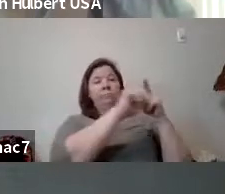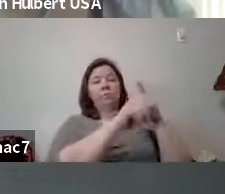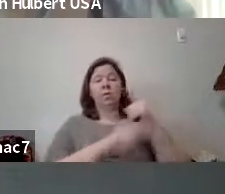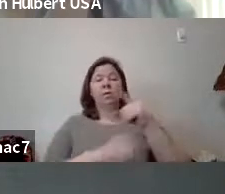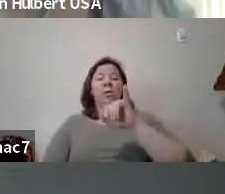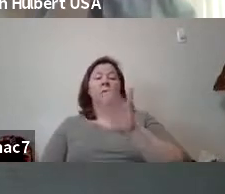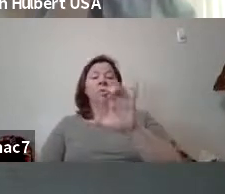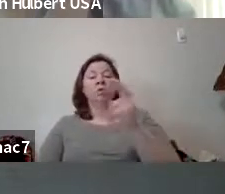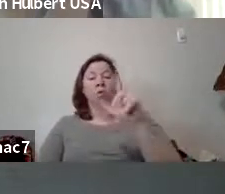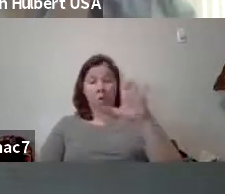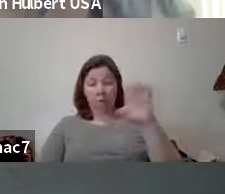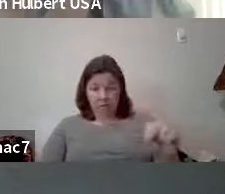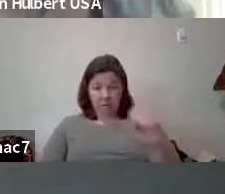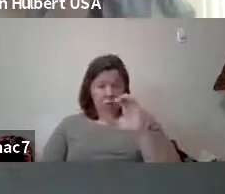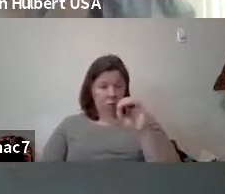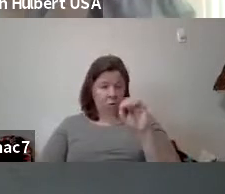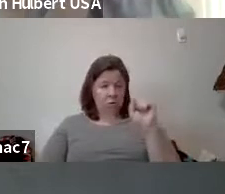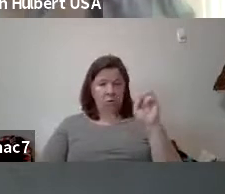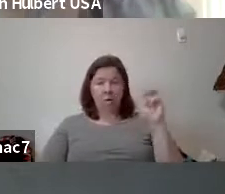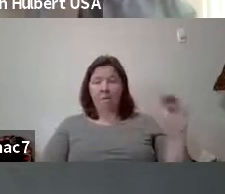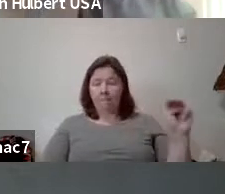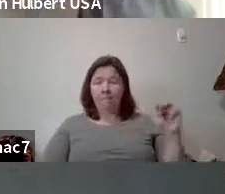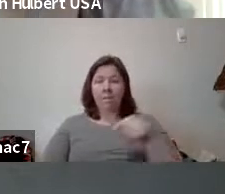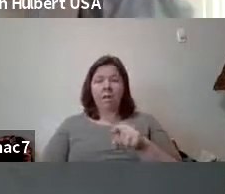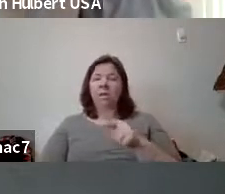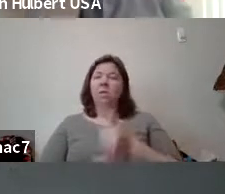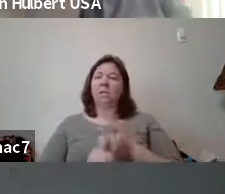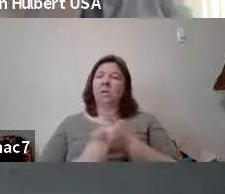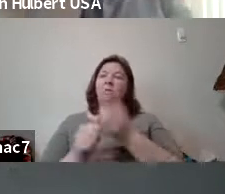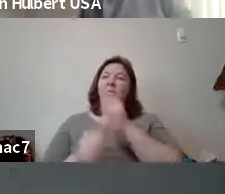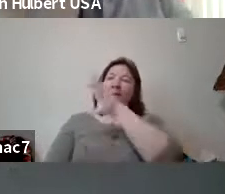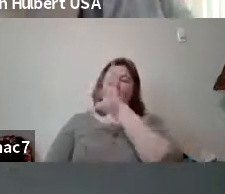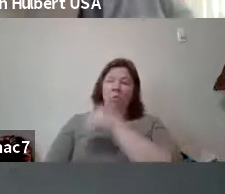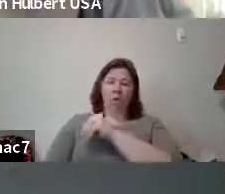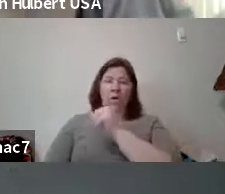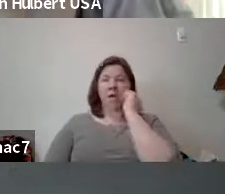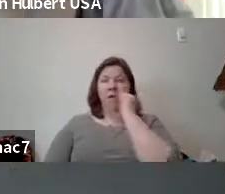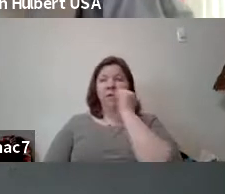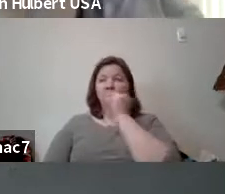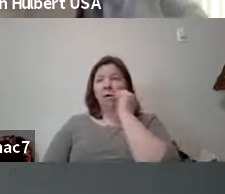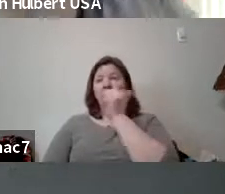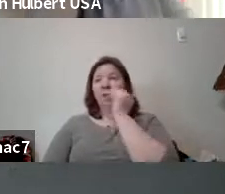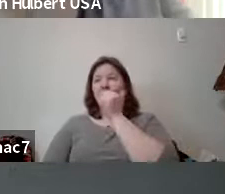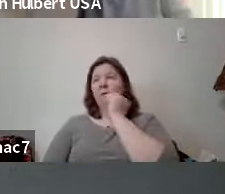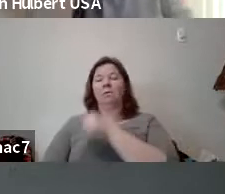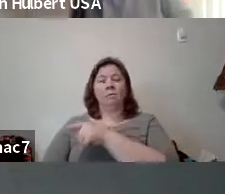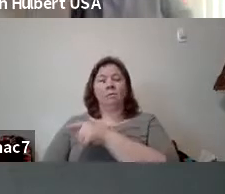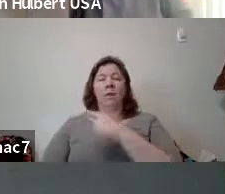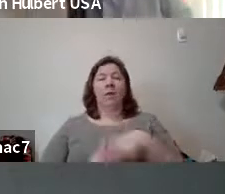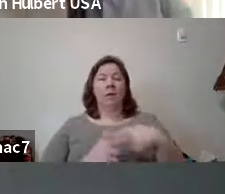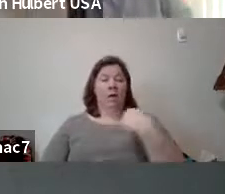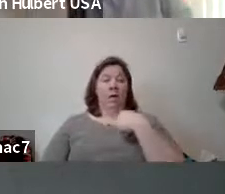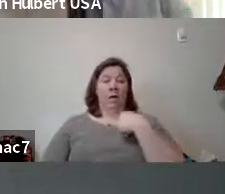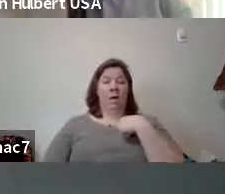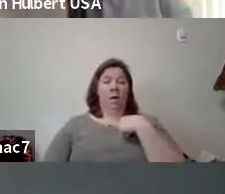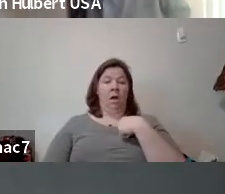actually, he's the kingpin there. He does webinars almost every day. And then I attend